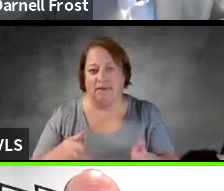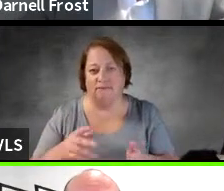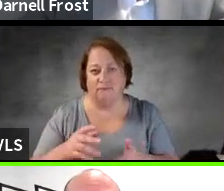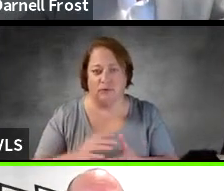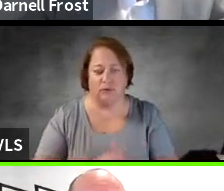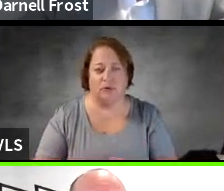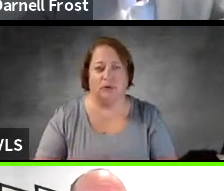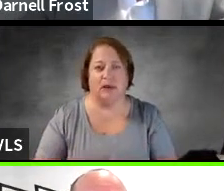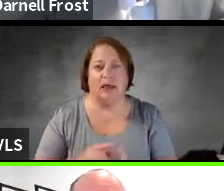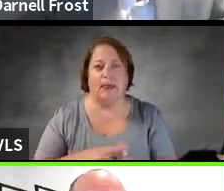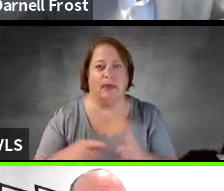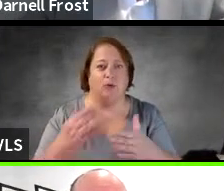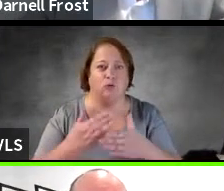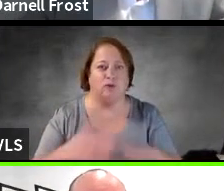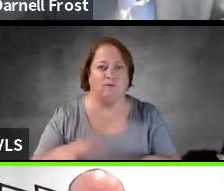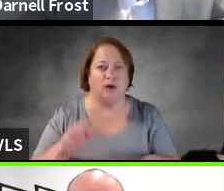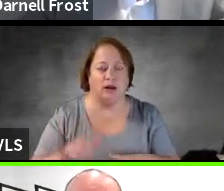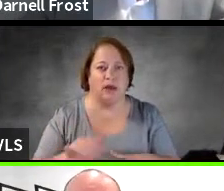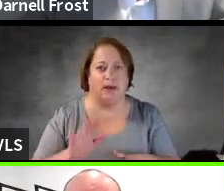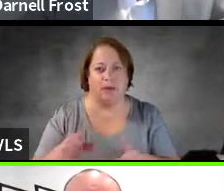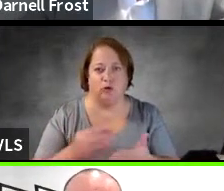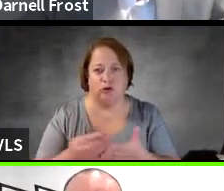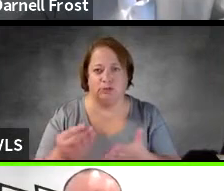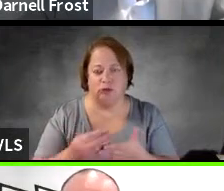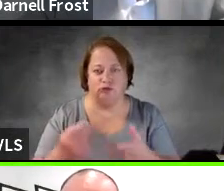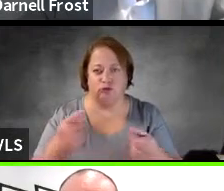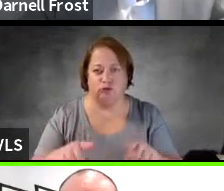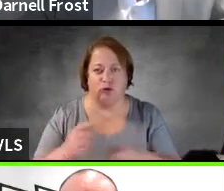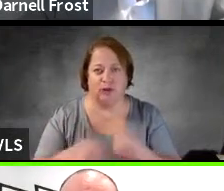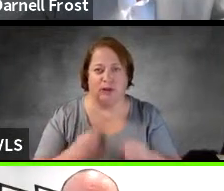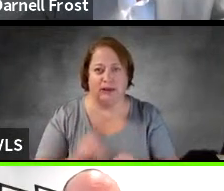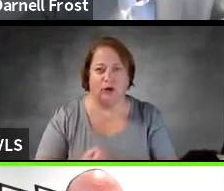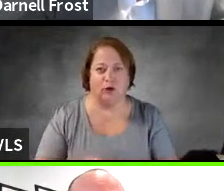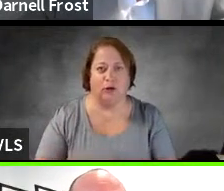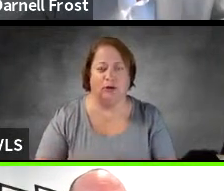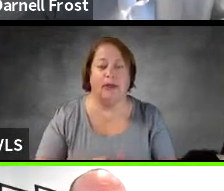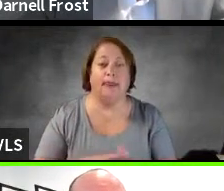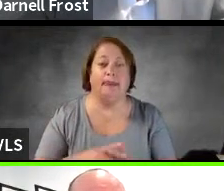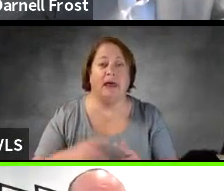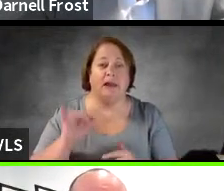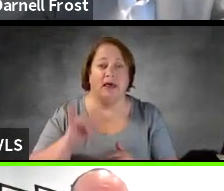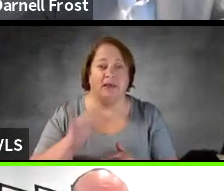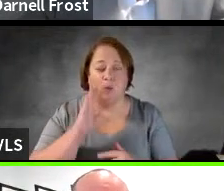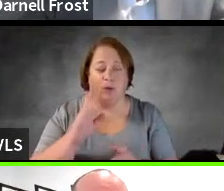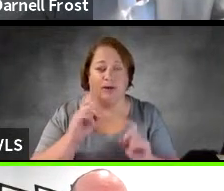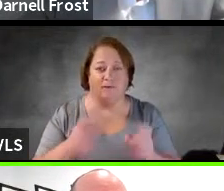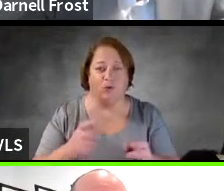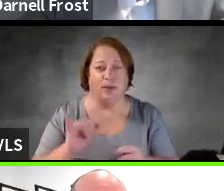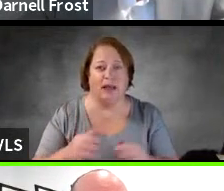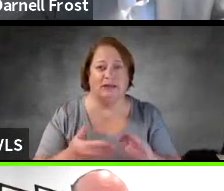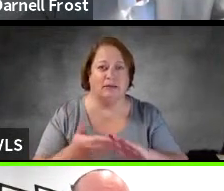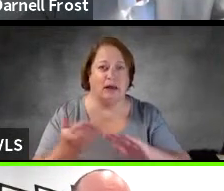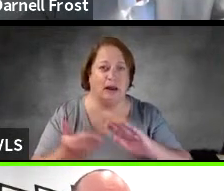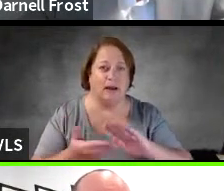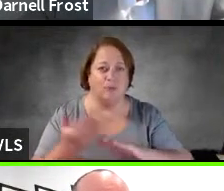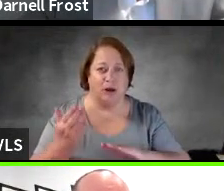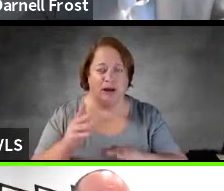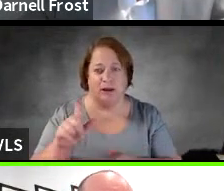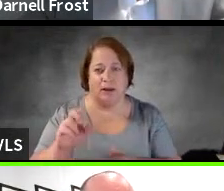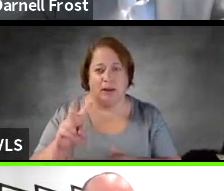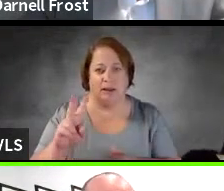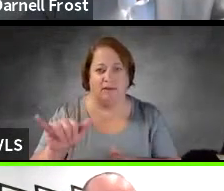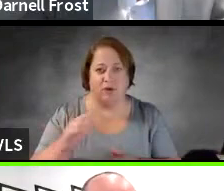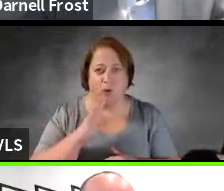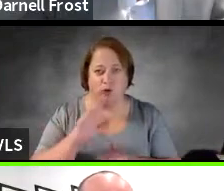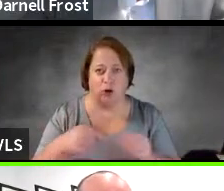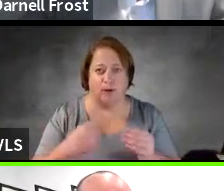you divide that by your expenditures throughout the year. And then that will give you, and that's that operating levy that I was talking